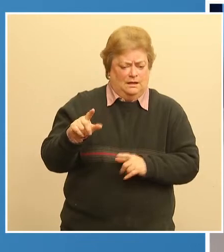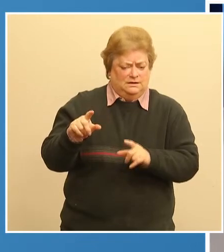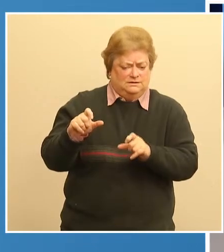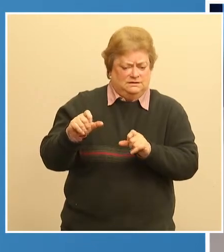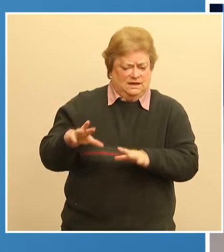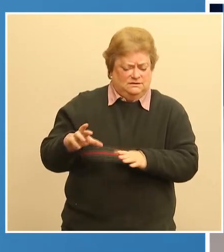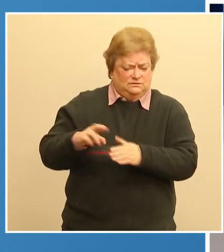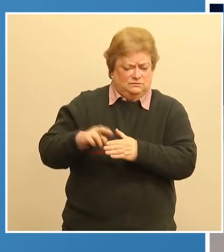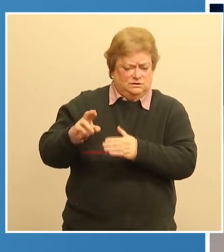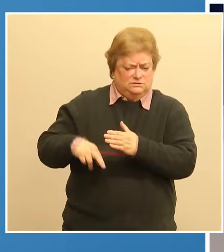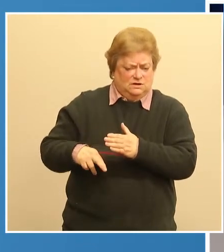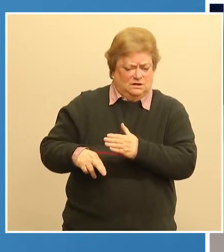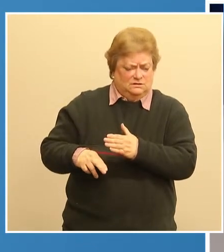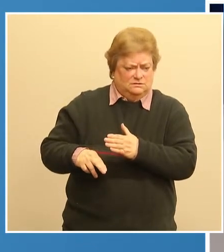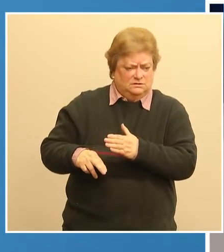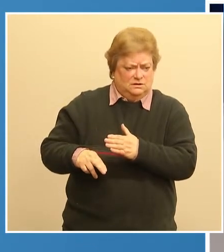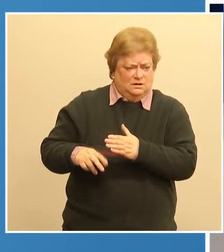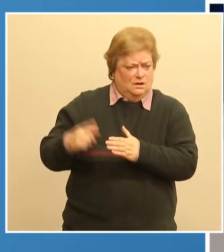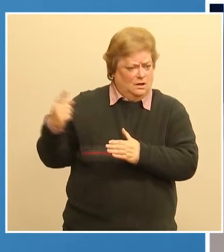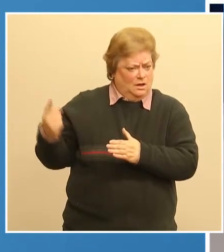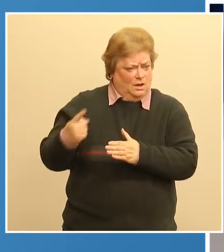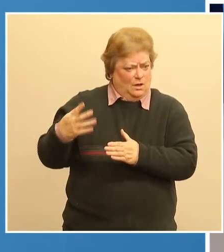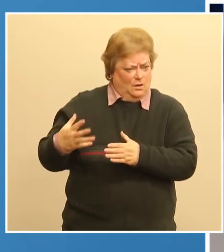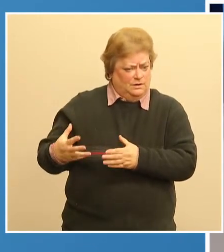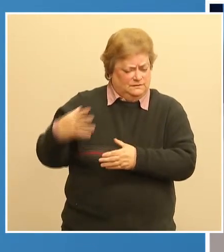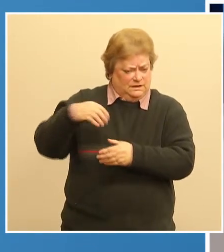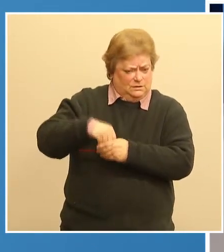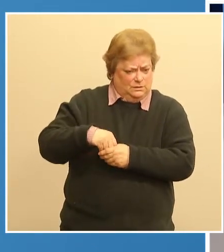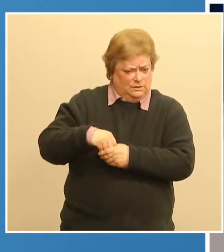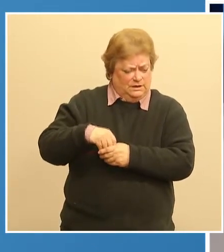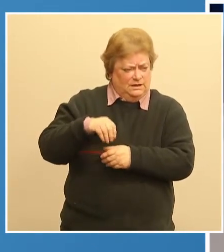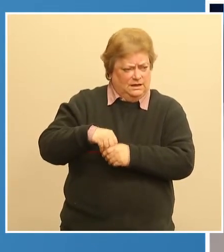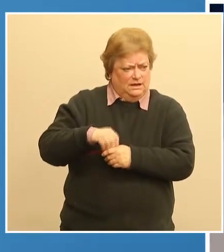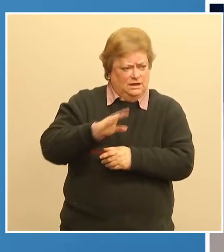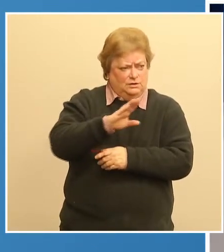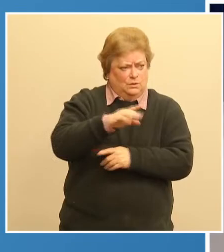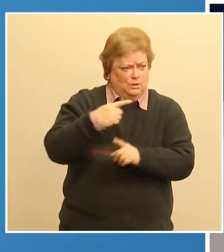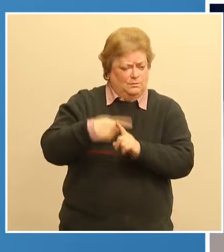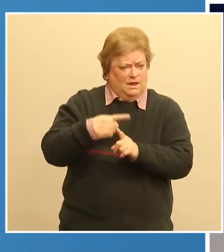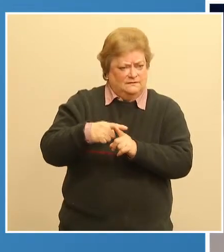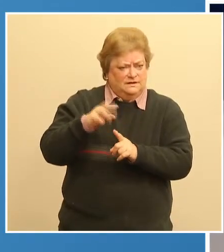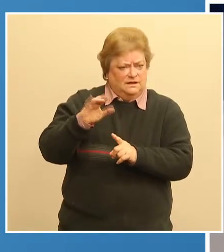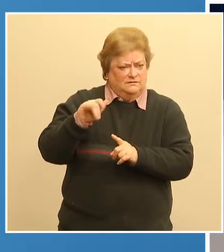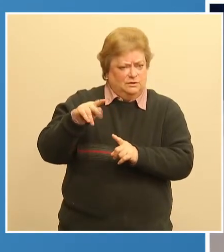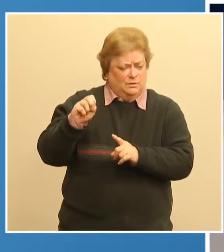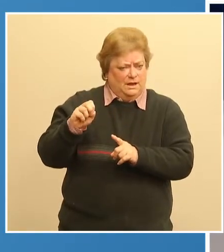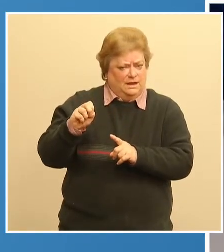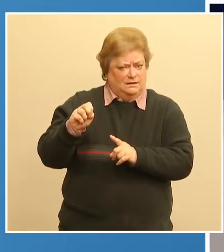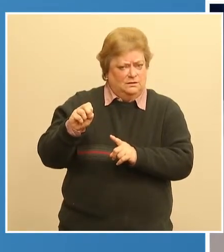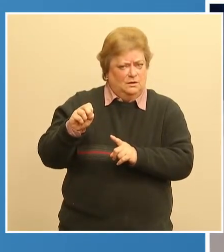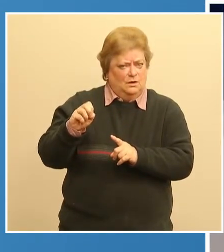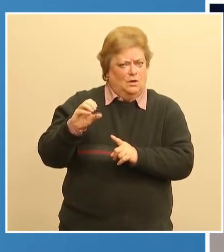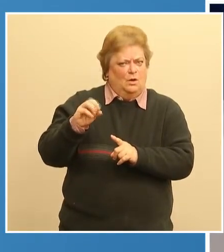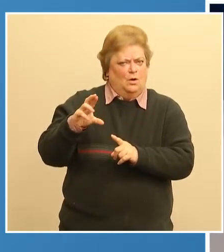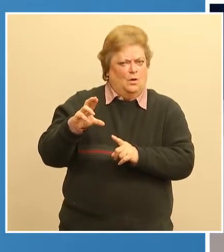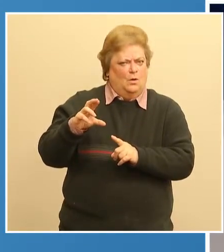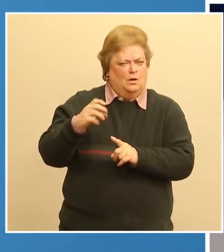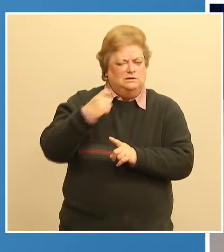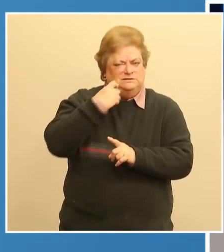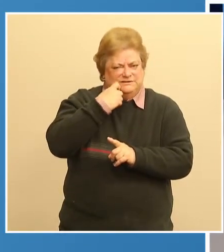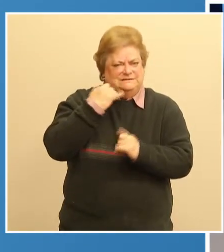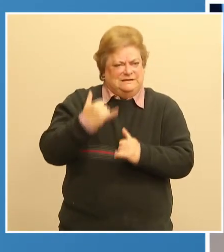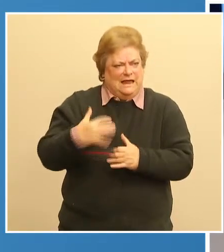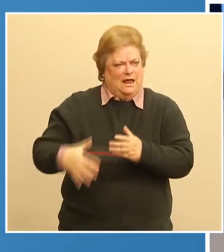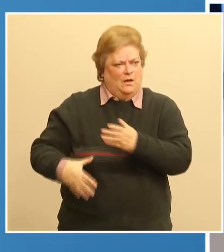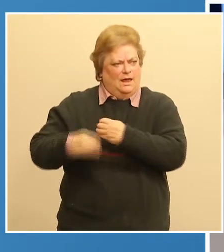test results, were they always included inside your positivity rate and your test rates, or have they just now been